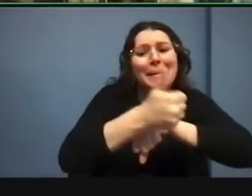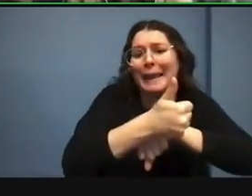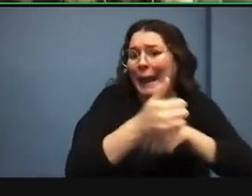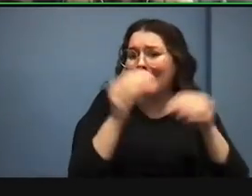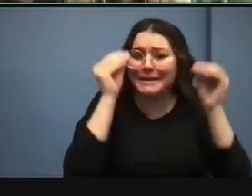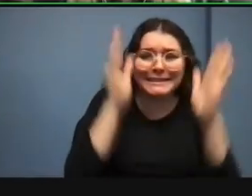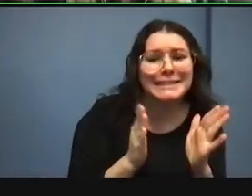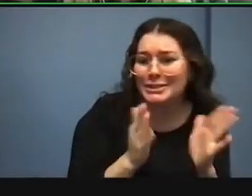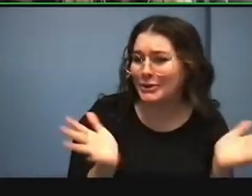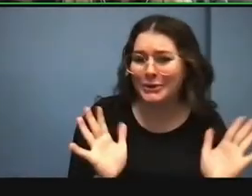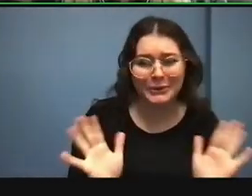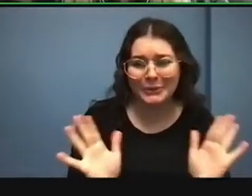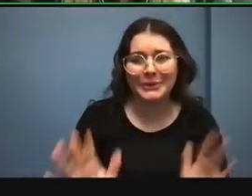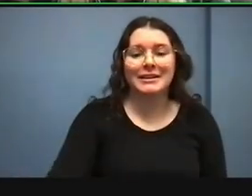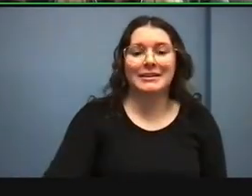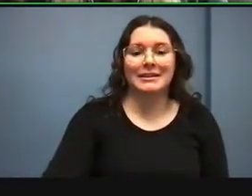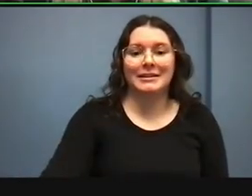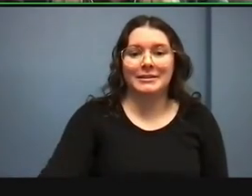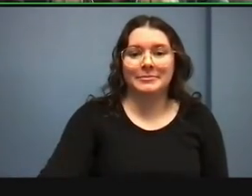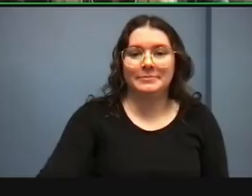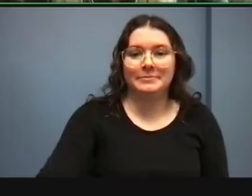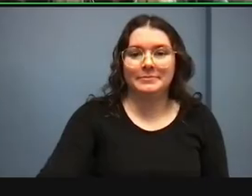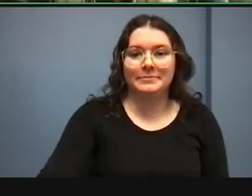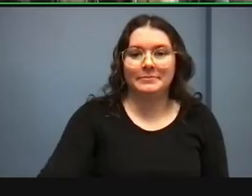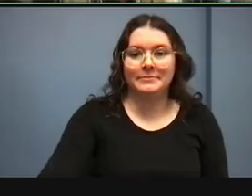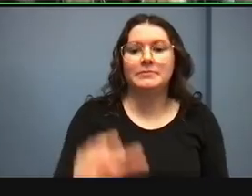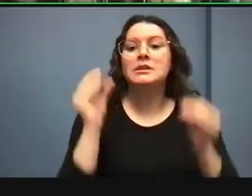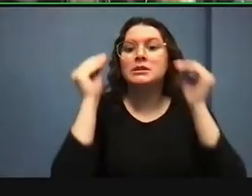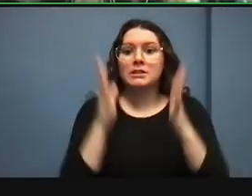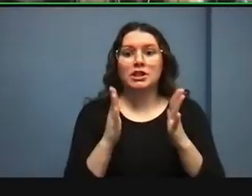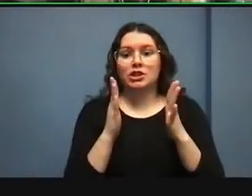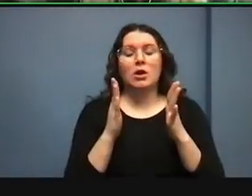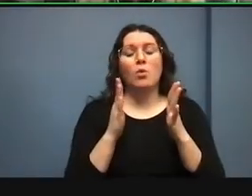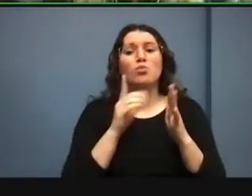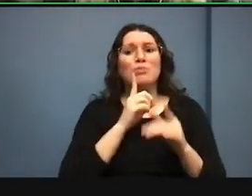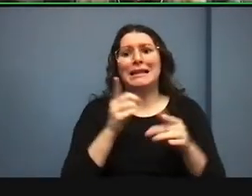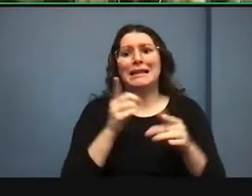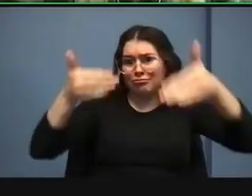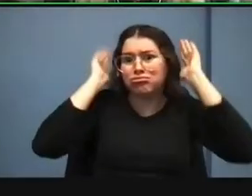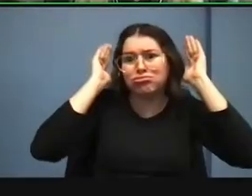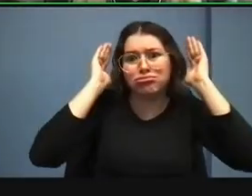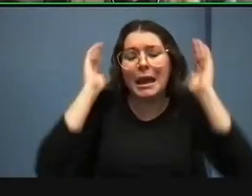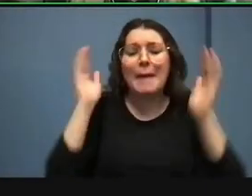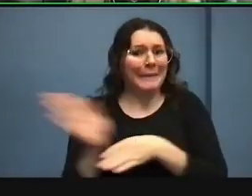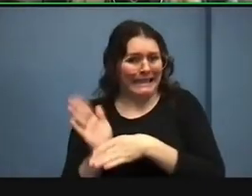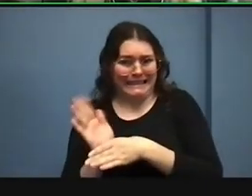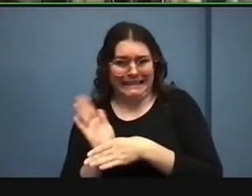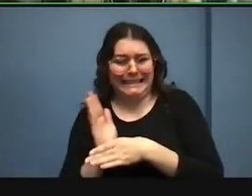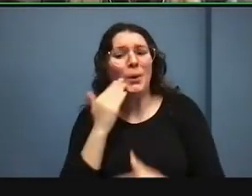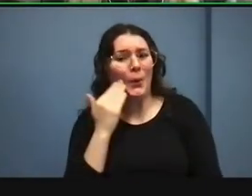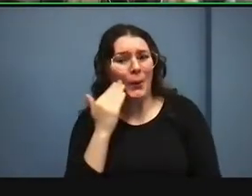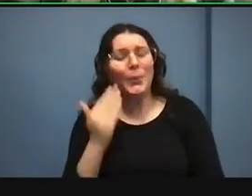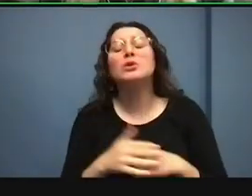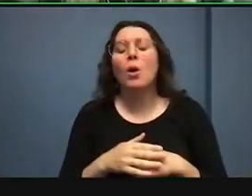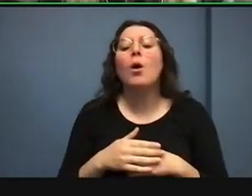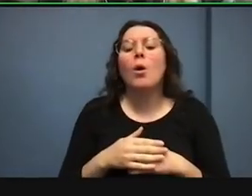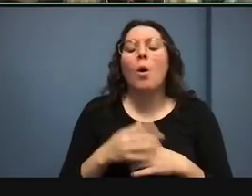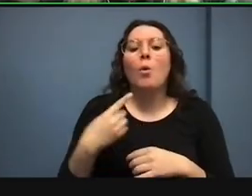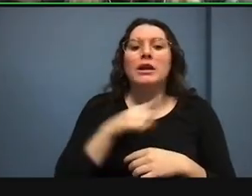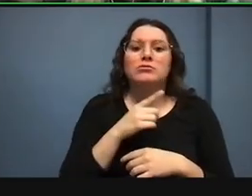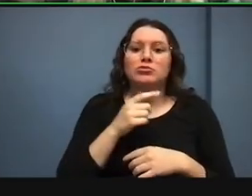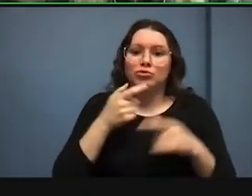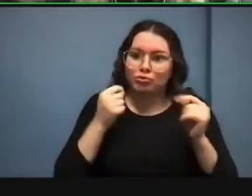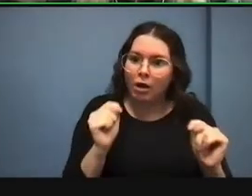teacher under the bus. Teachers are incredibly overwhelmed and busy. And so we always seek to